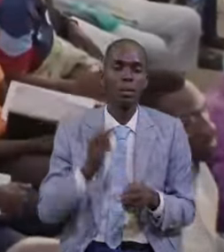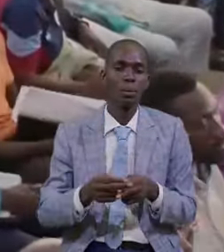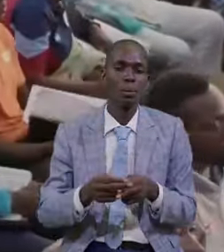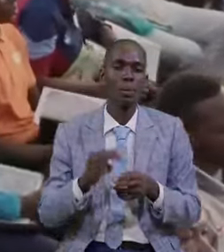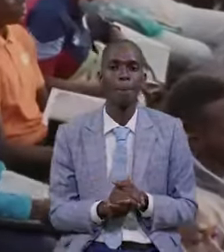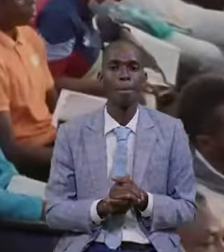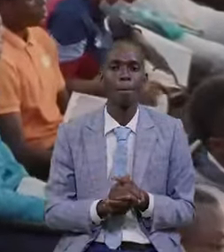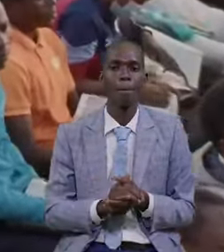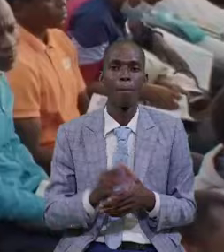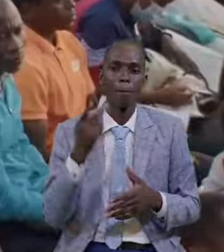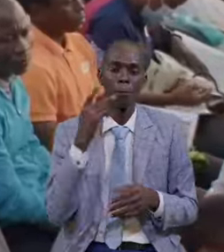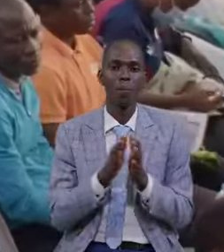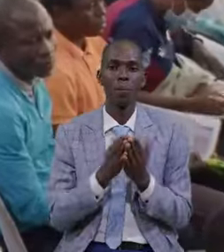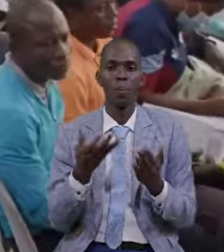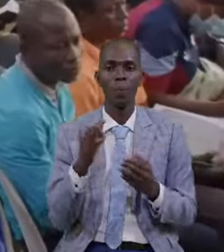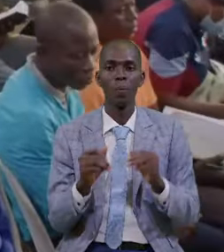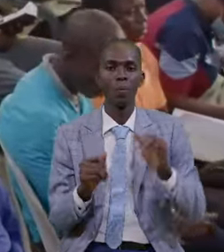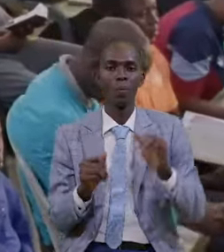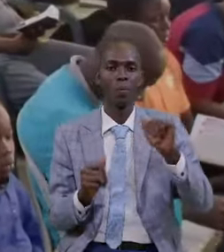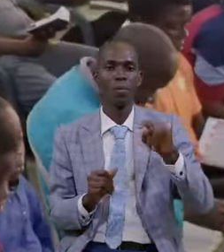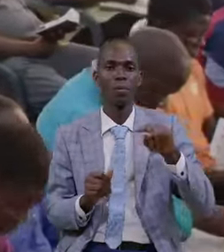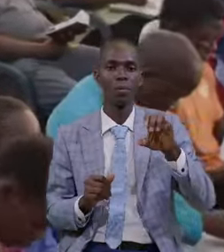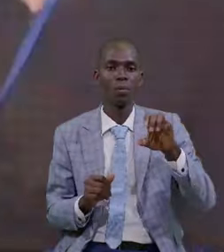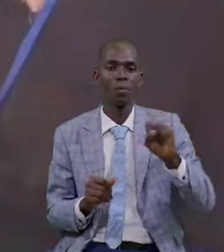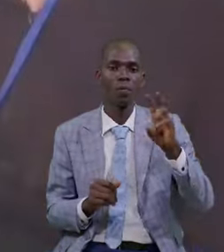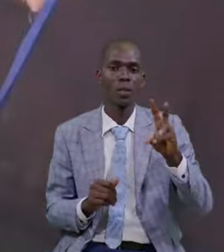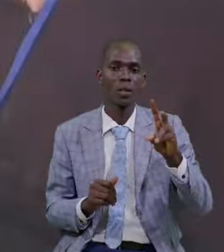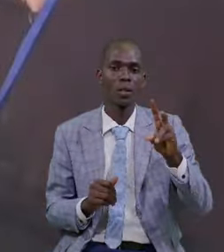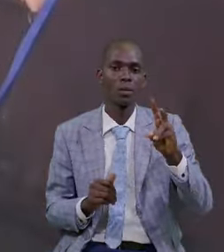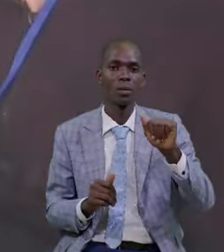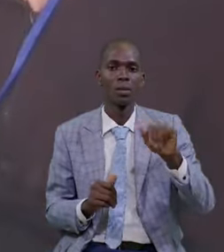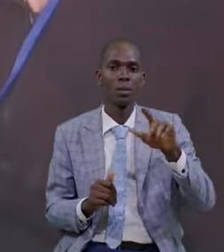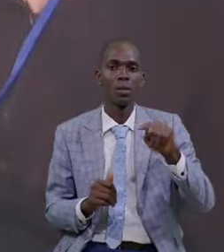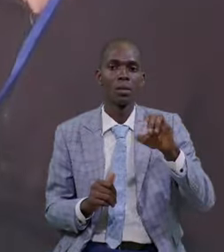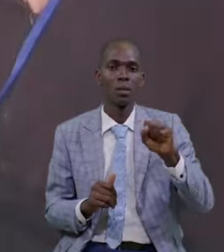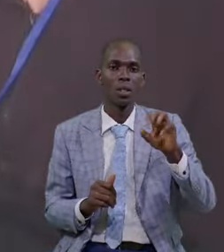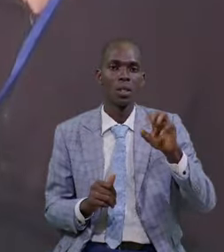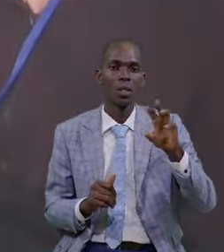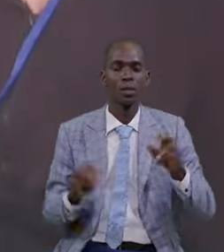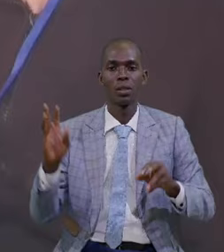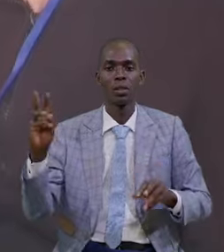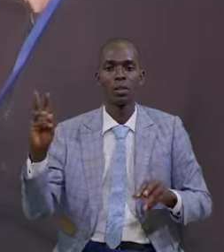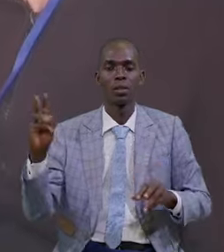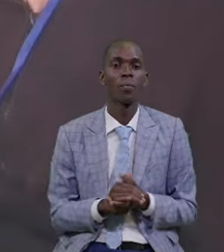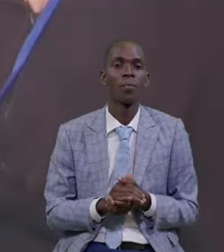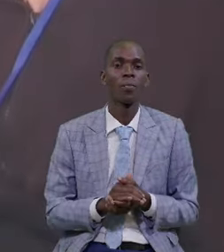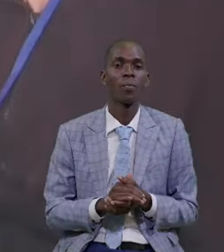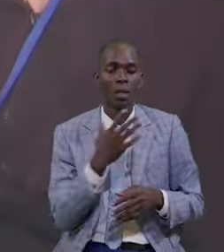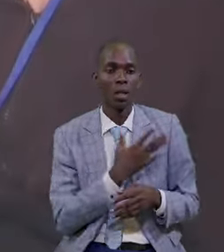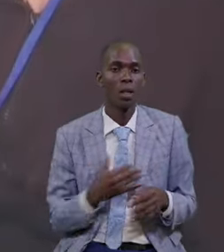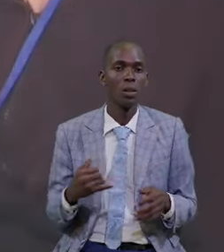at Acts chapter 16, verse 16. And it came to